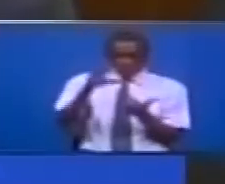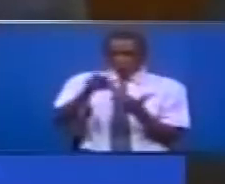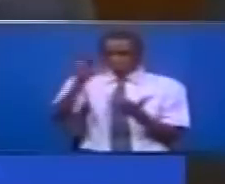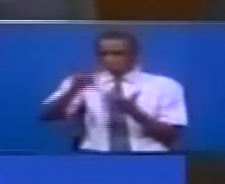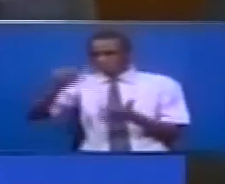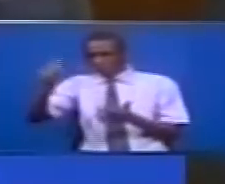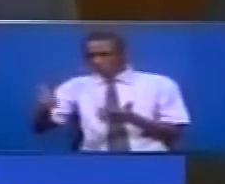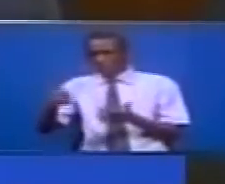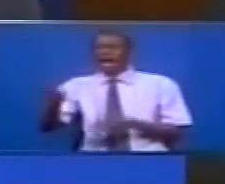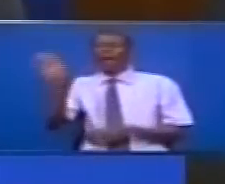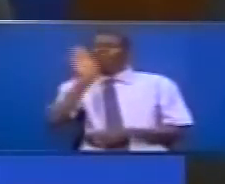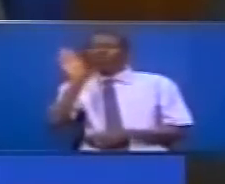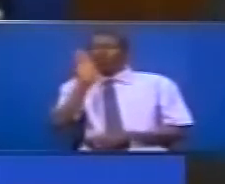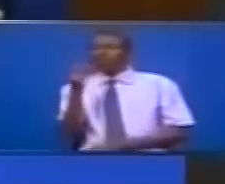money